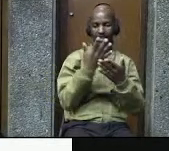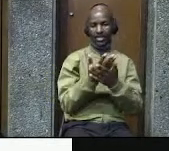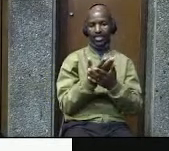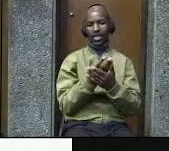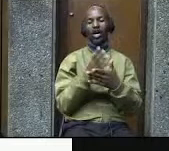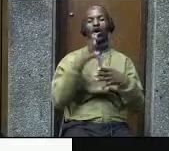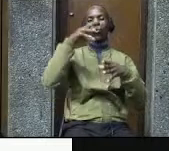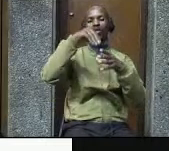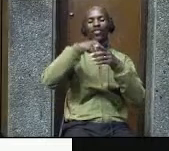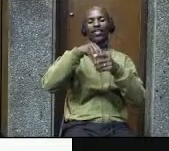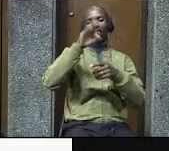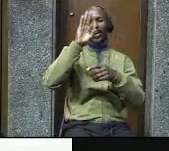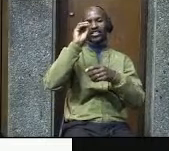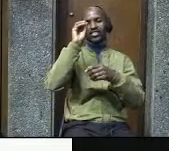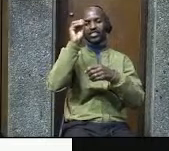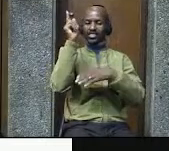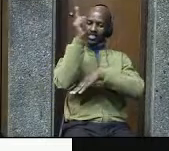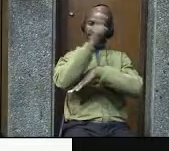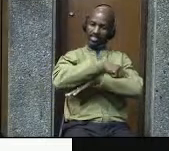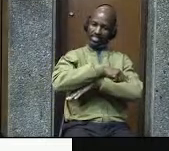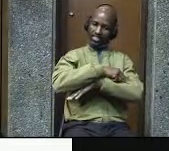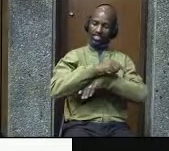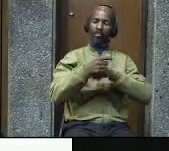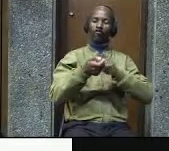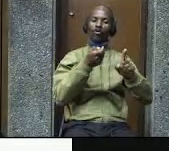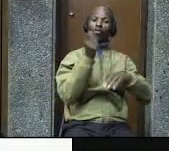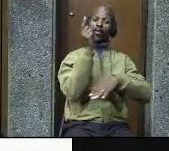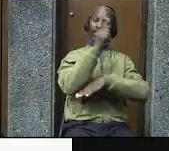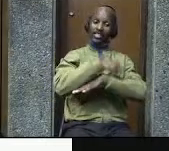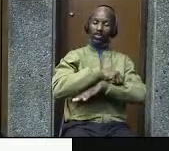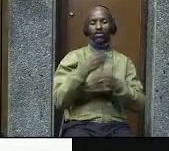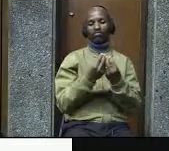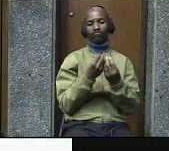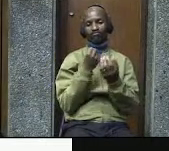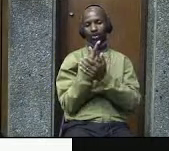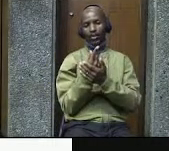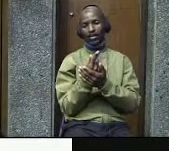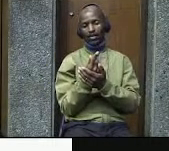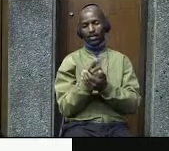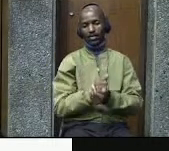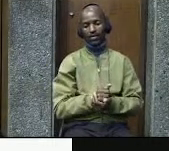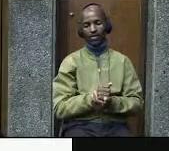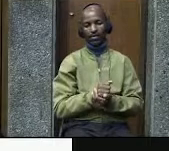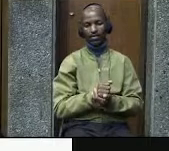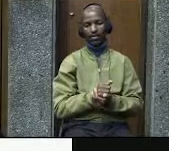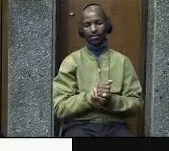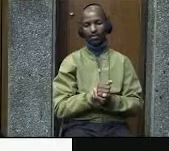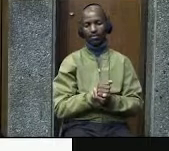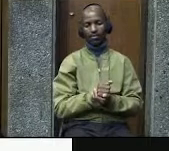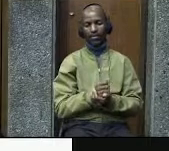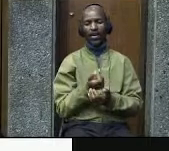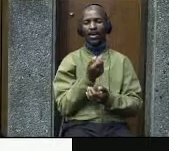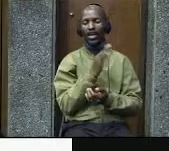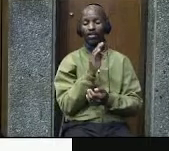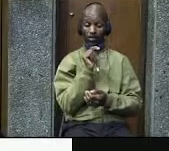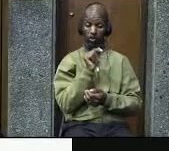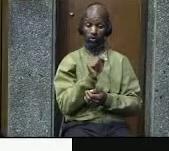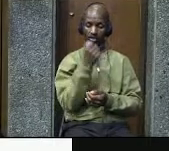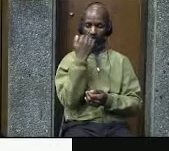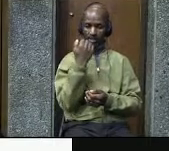within 30 days from the date of expropriation. And even during